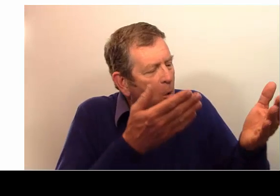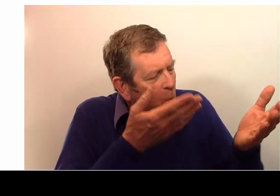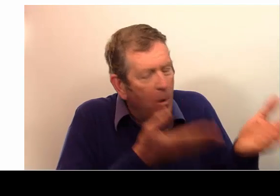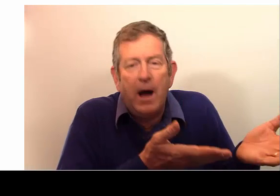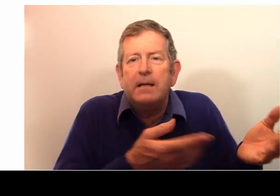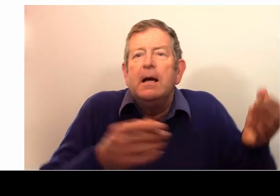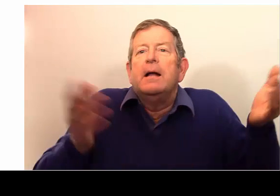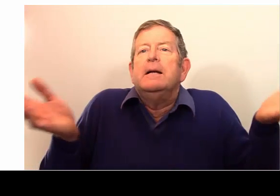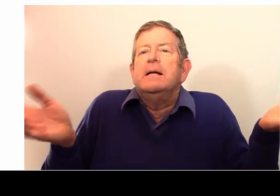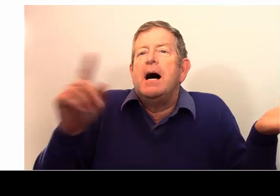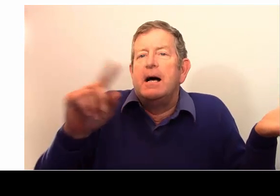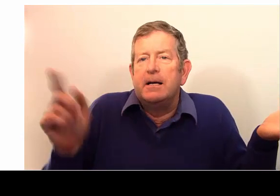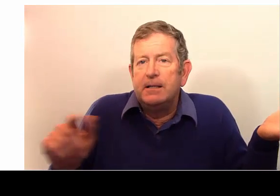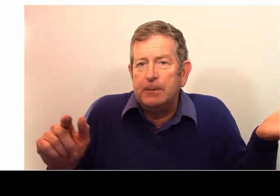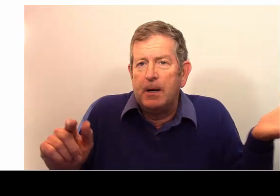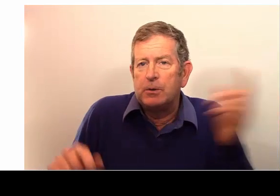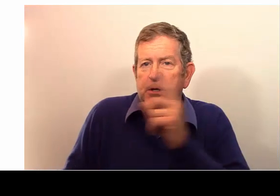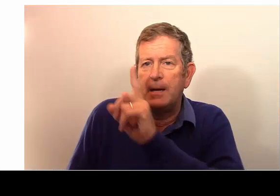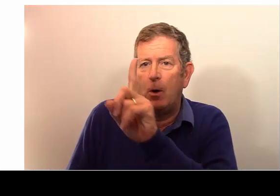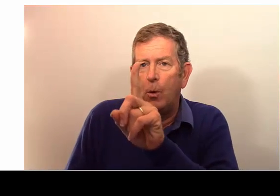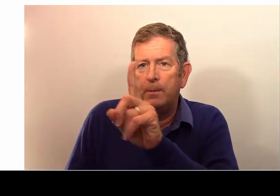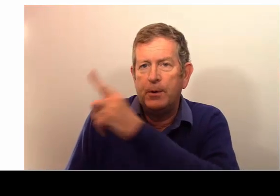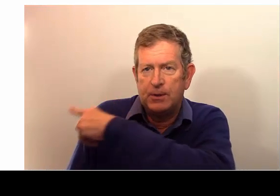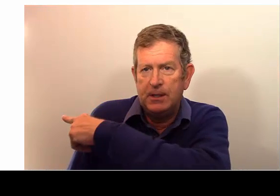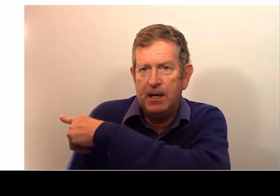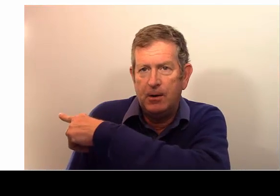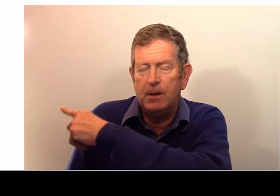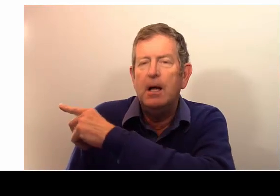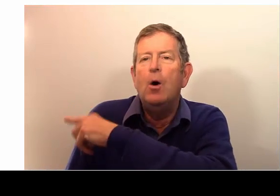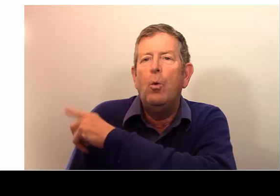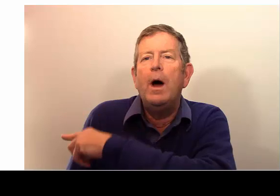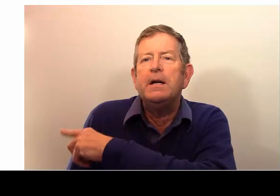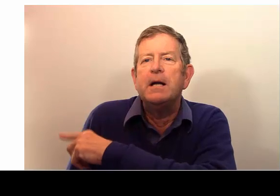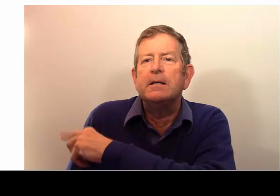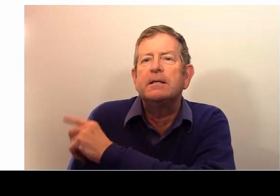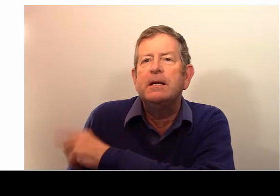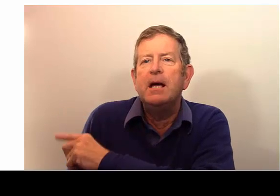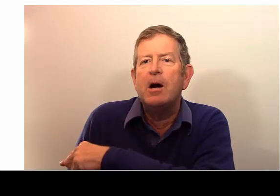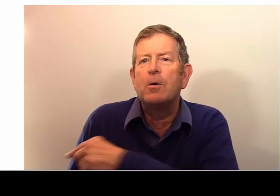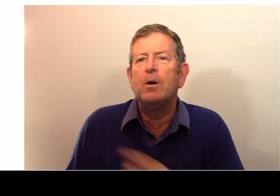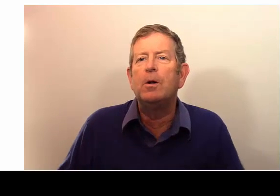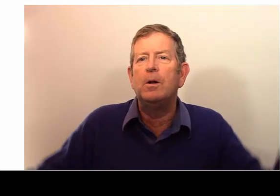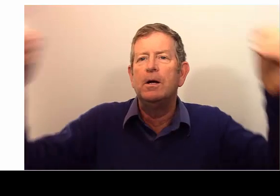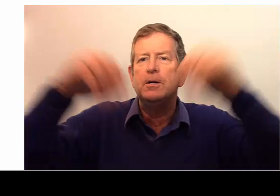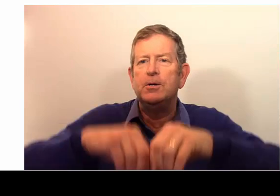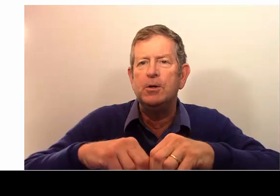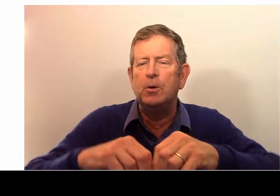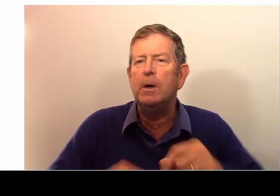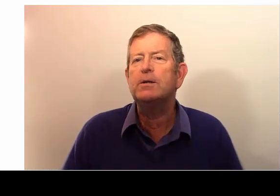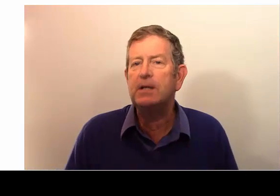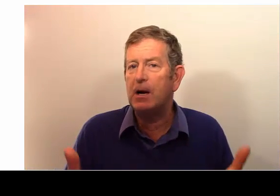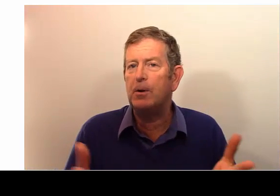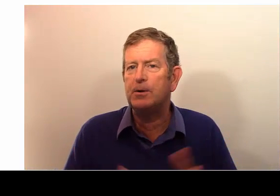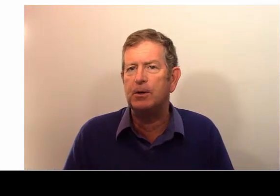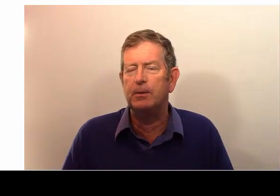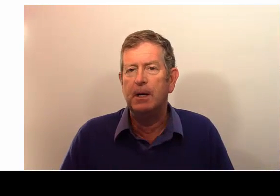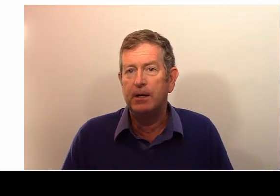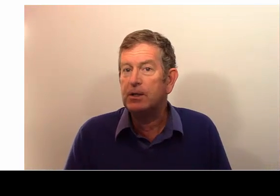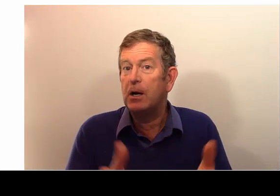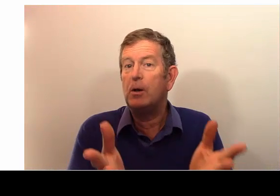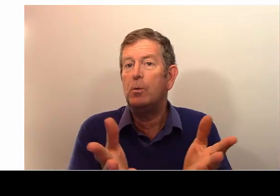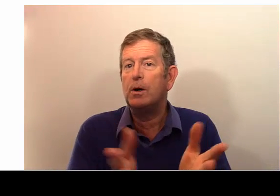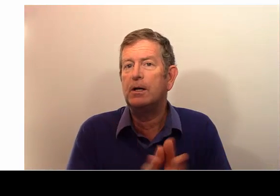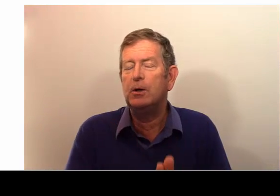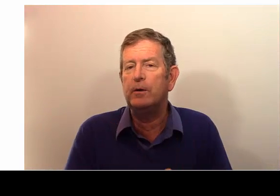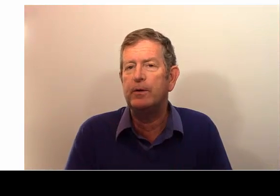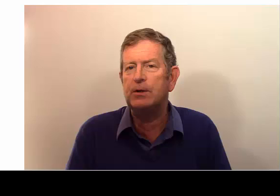Okay. What does, because we're talking about one person, Carol, what does Carol do? What does Carol do?